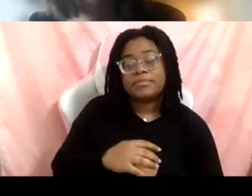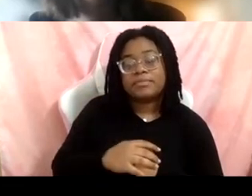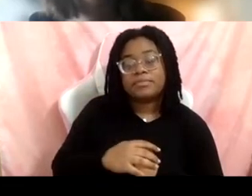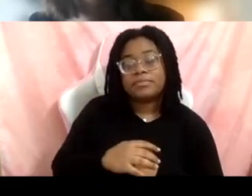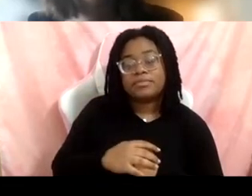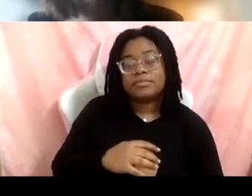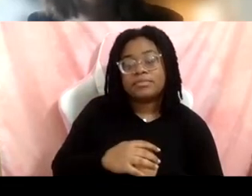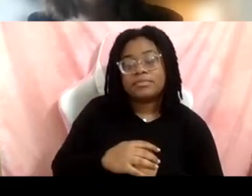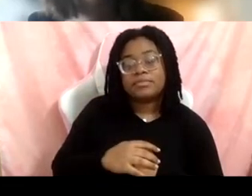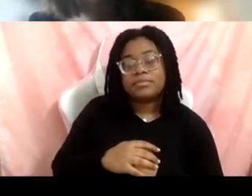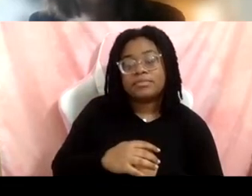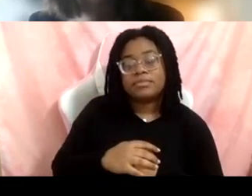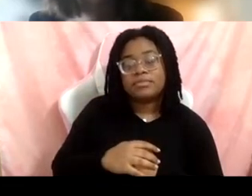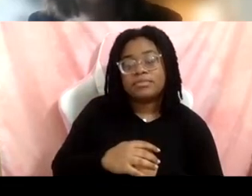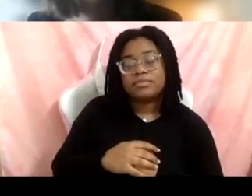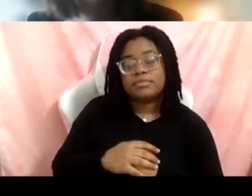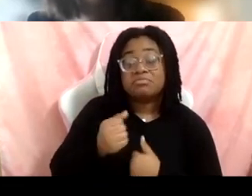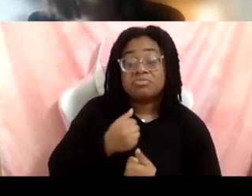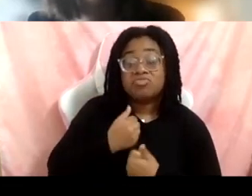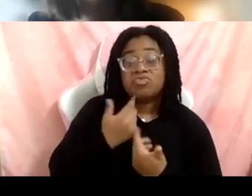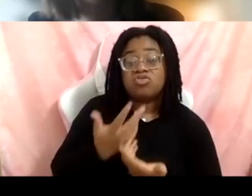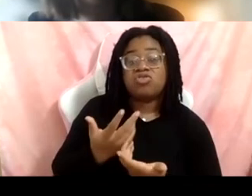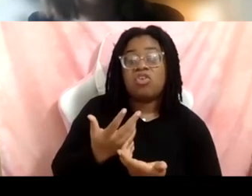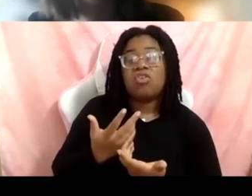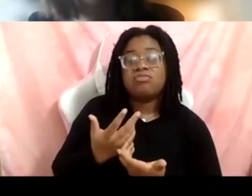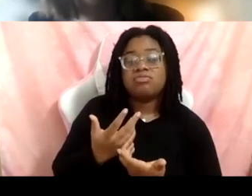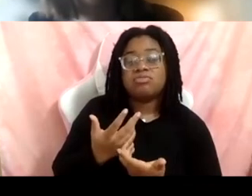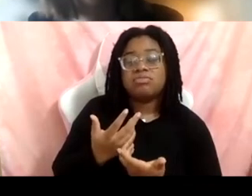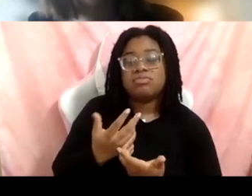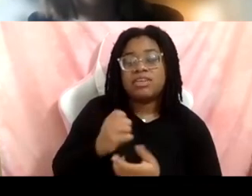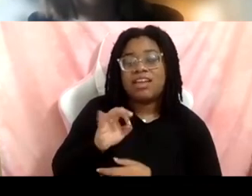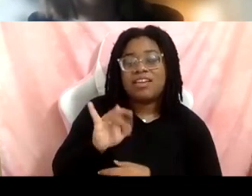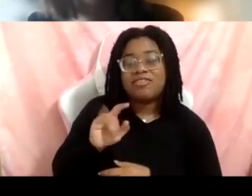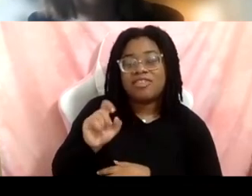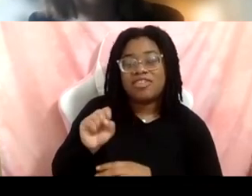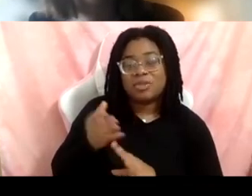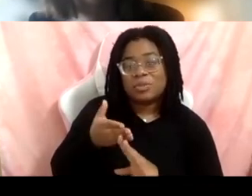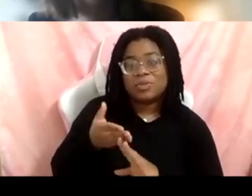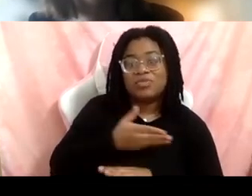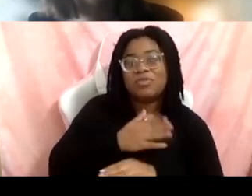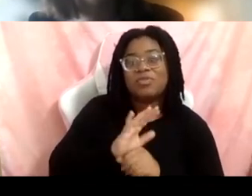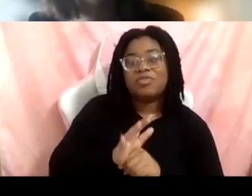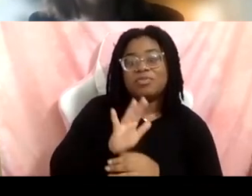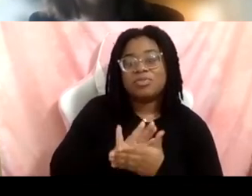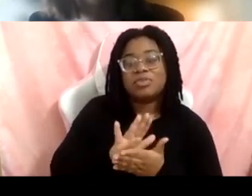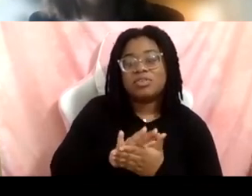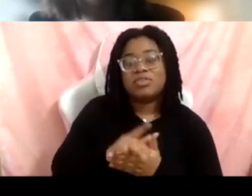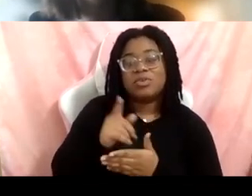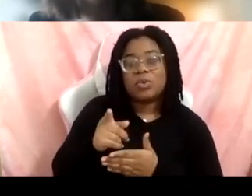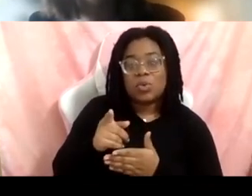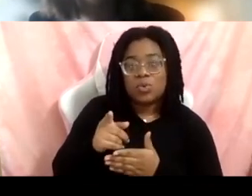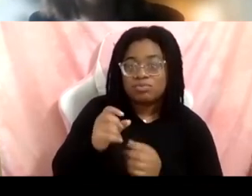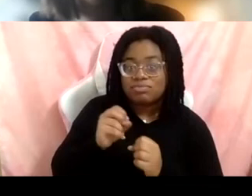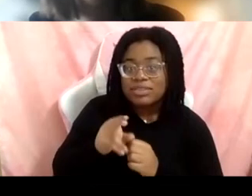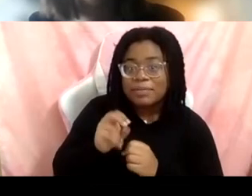exhaust efforts before film school. Like, if you're a writer, apply to or submit to all of the contests to see if